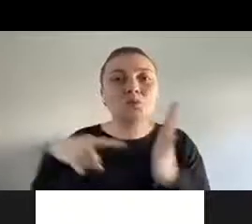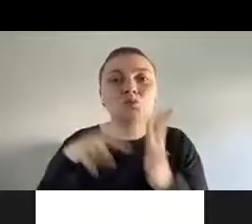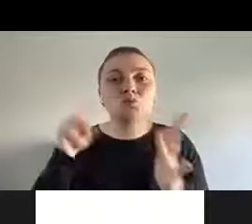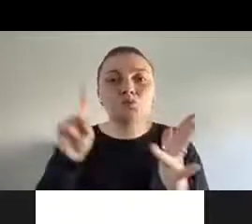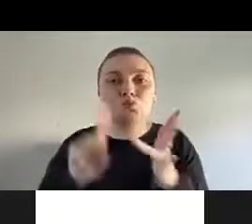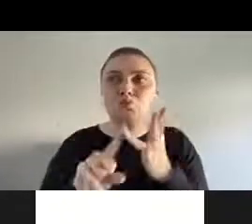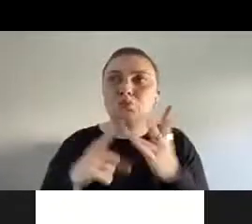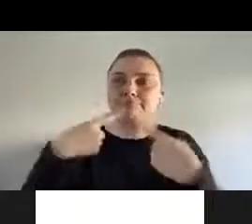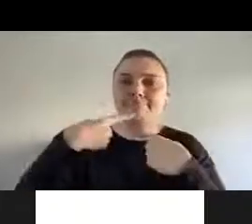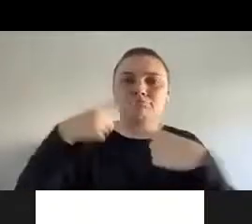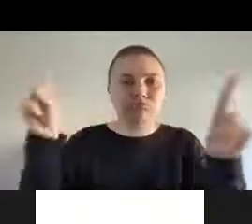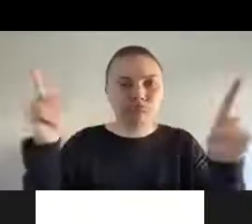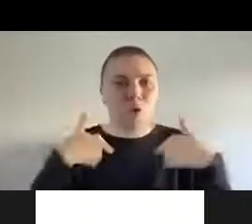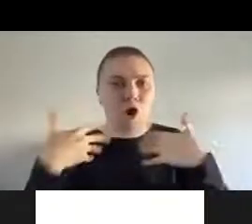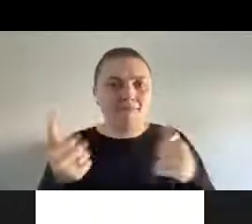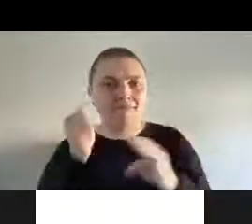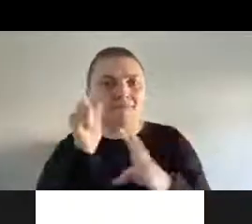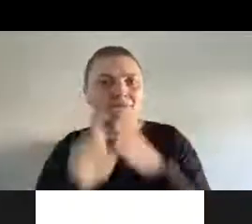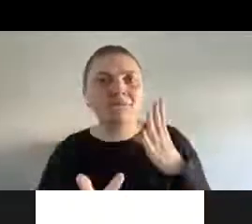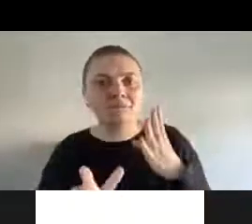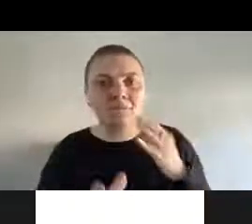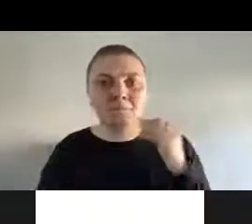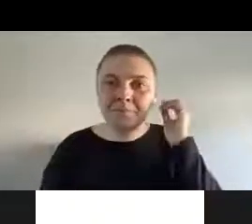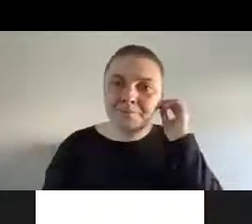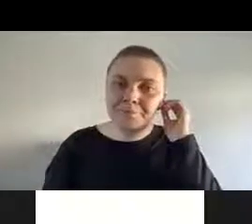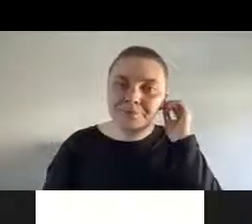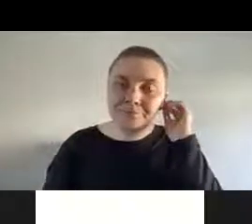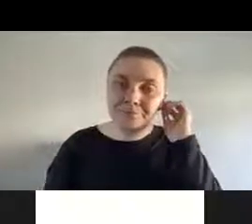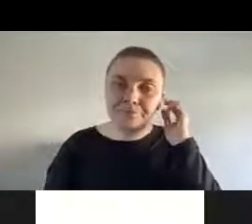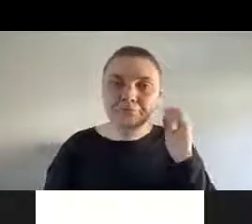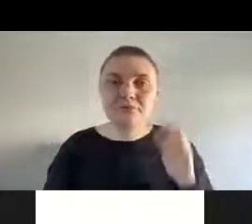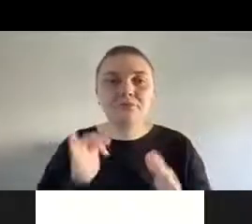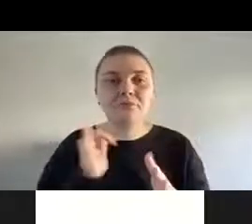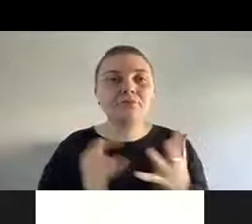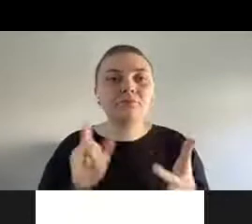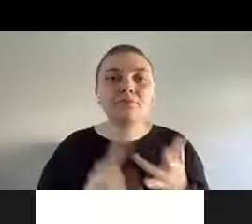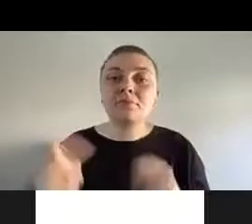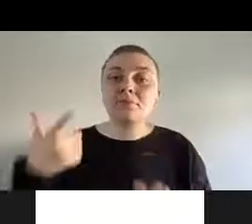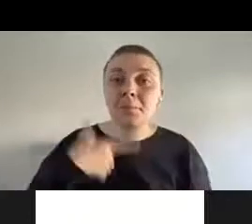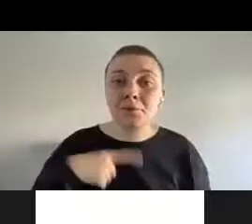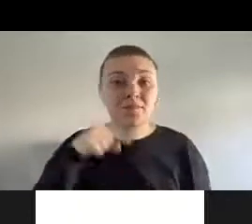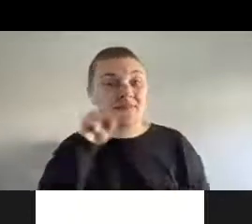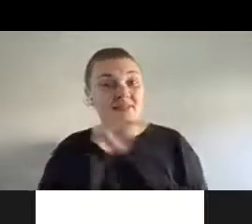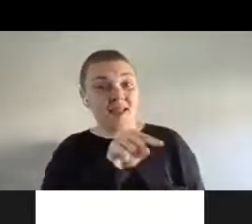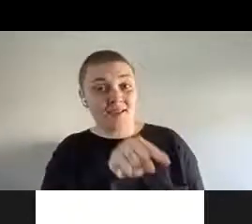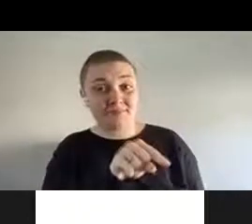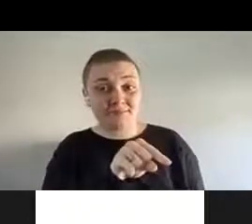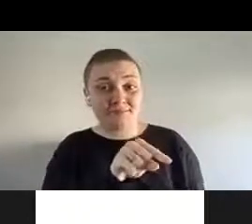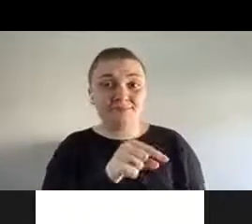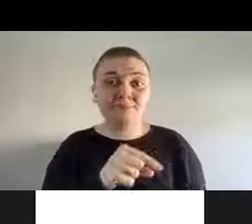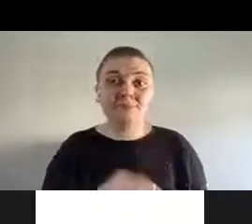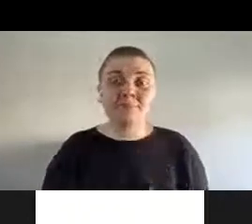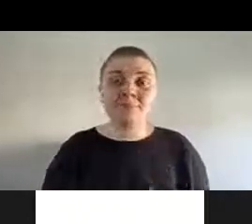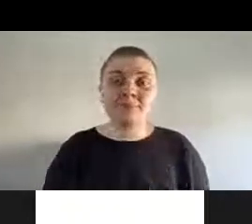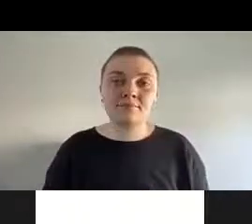to come out as having a disability, so to speak. So because of this,